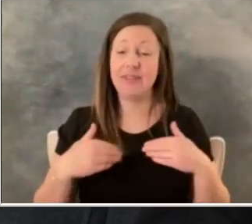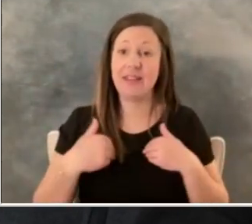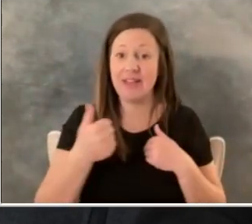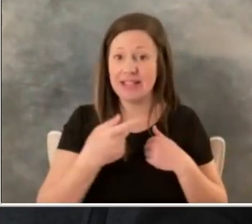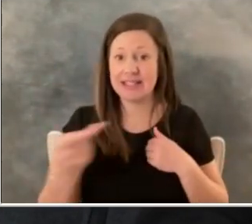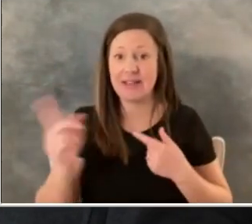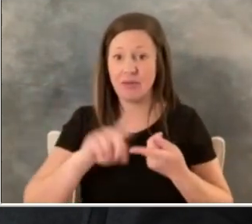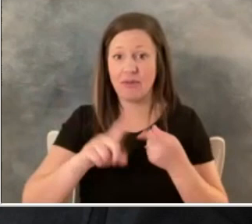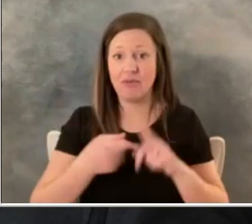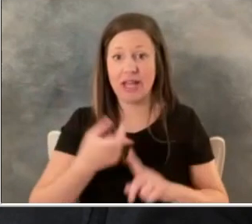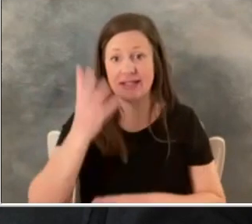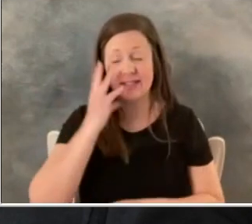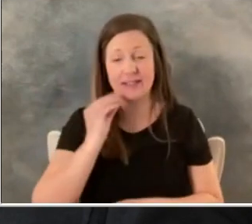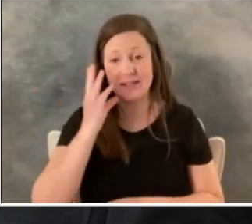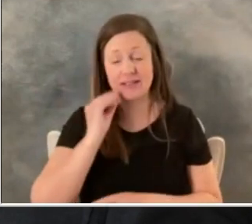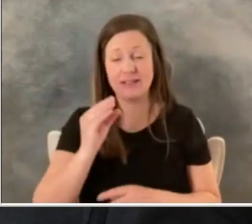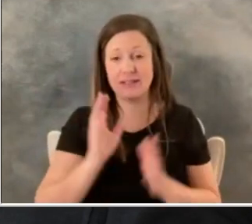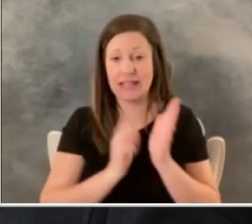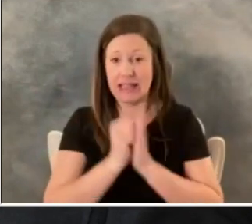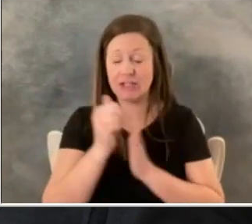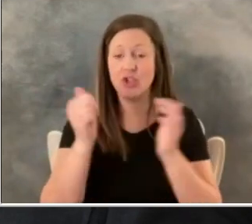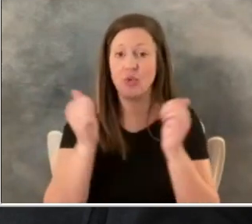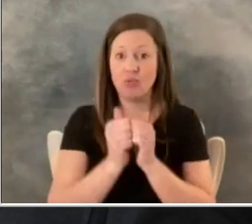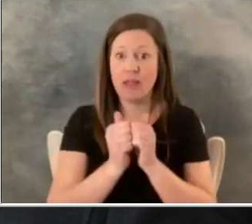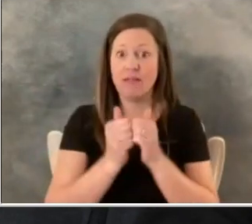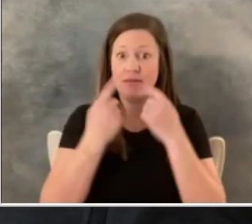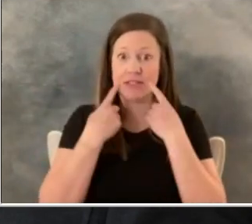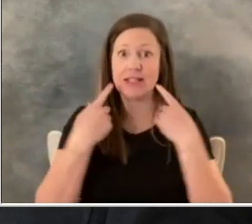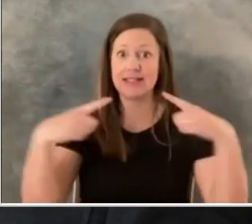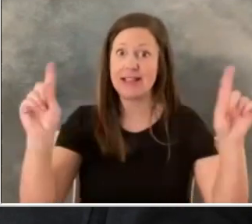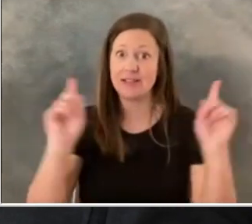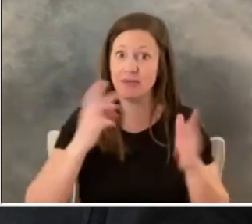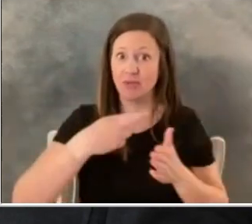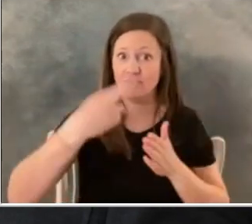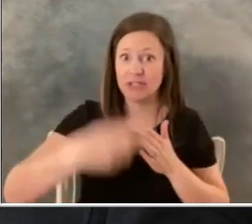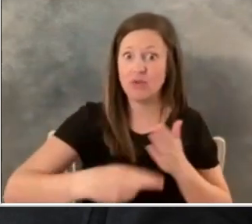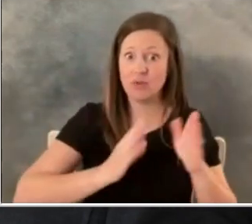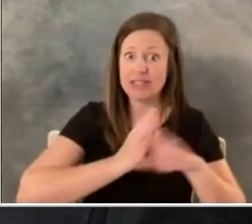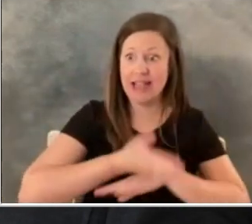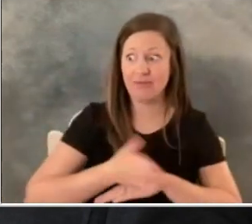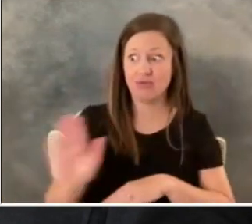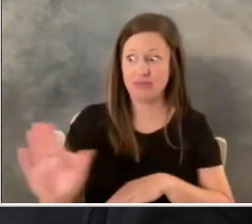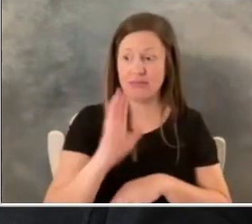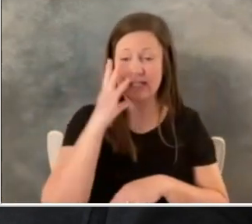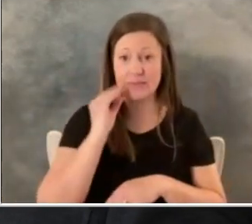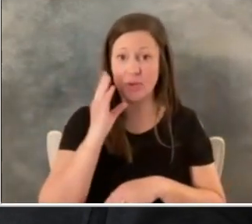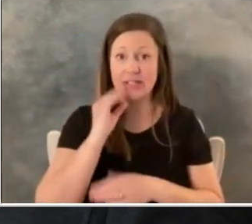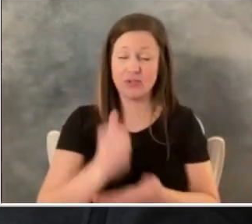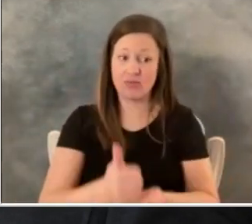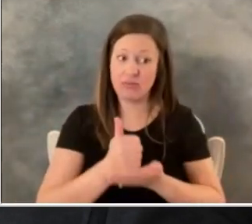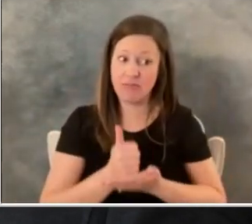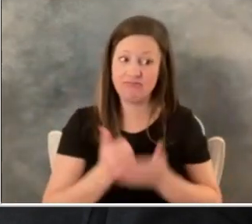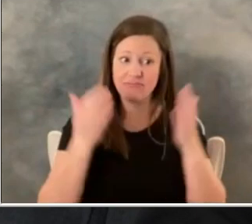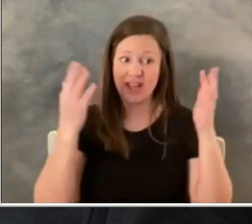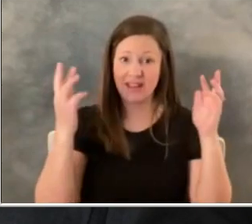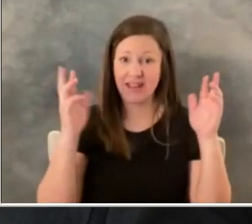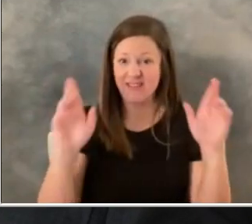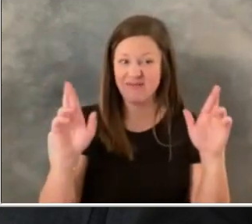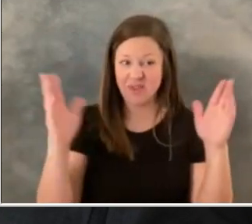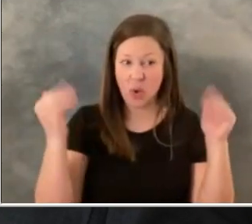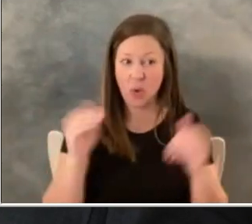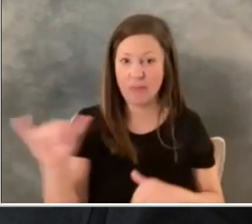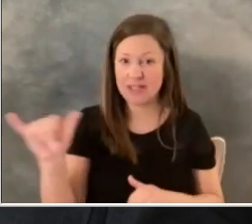cancer and with successful results. So, that gives me some hope as well. And then I think,